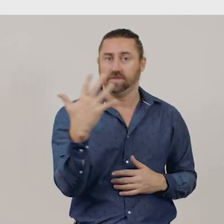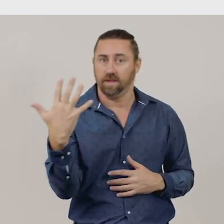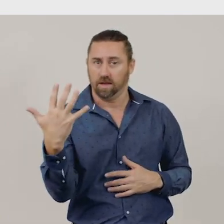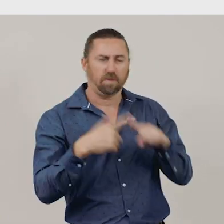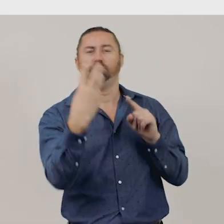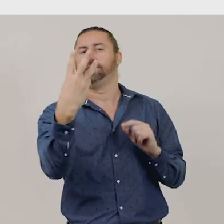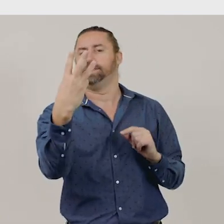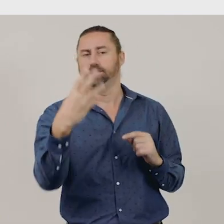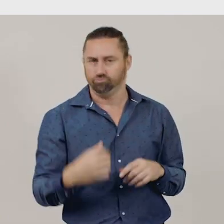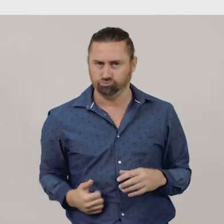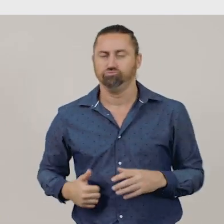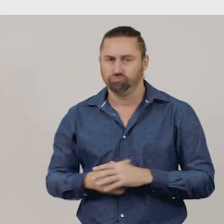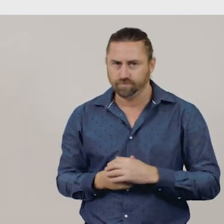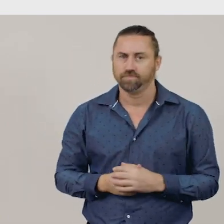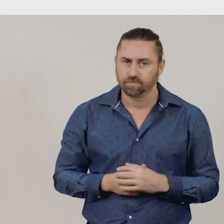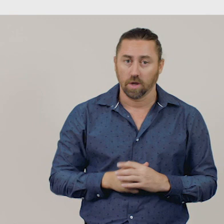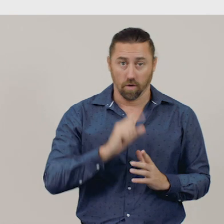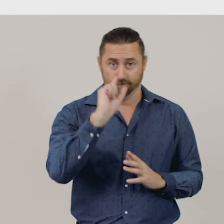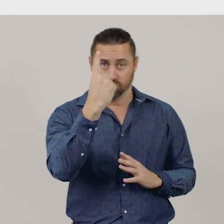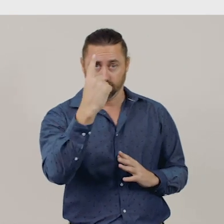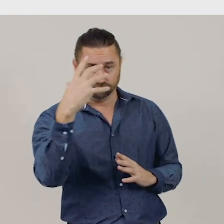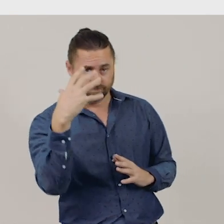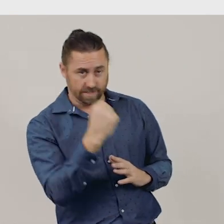3,995 by 3. So our first step is to round